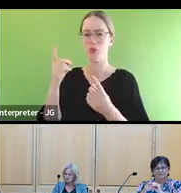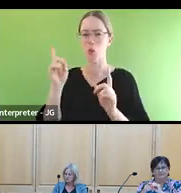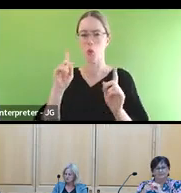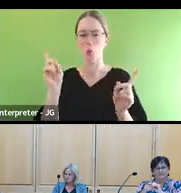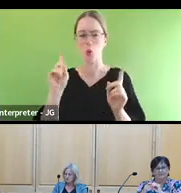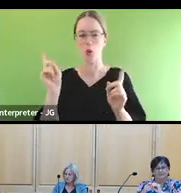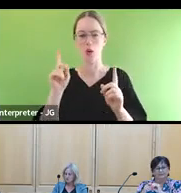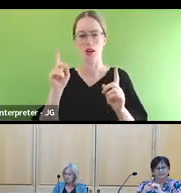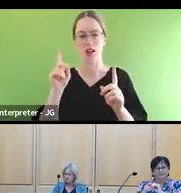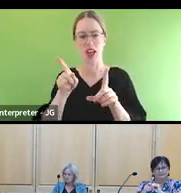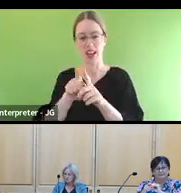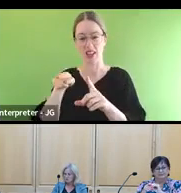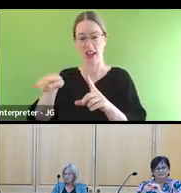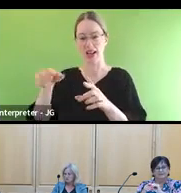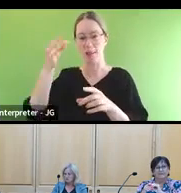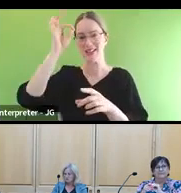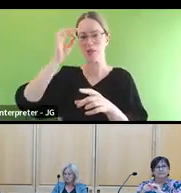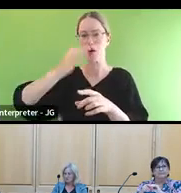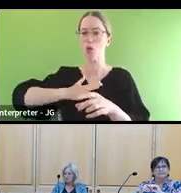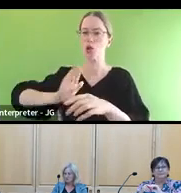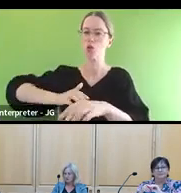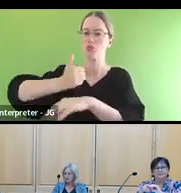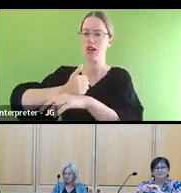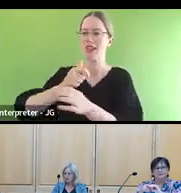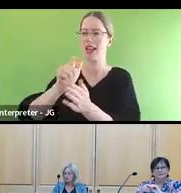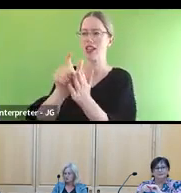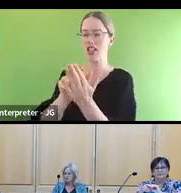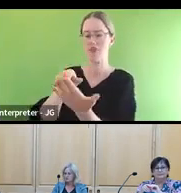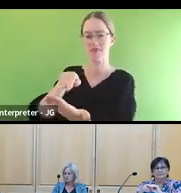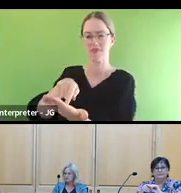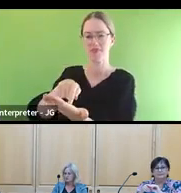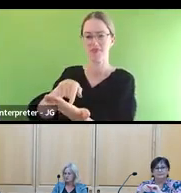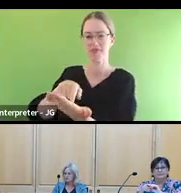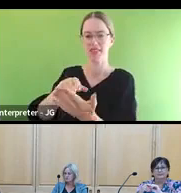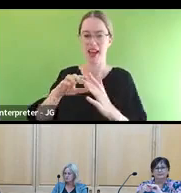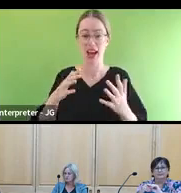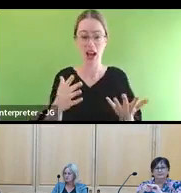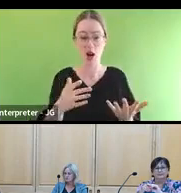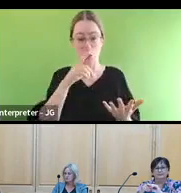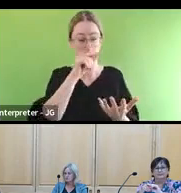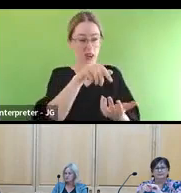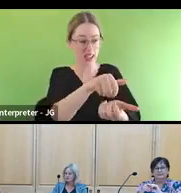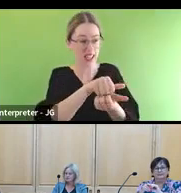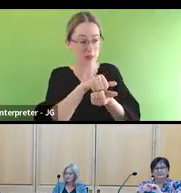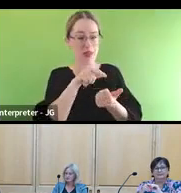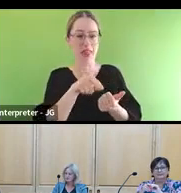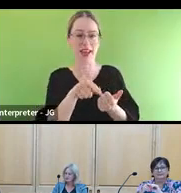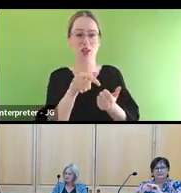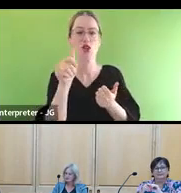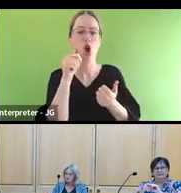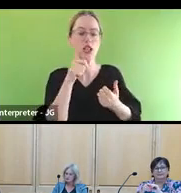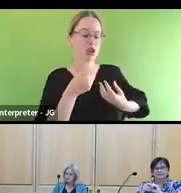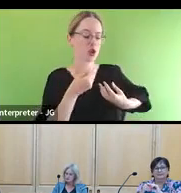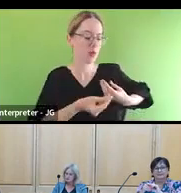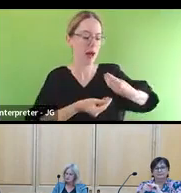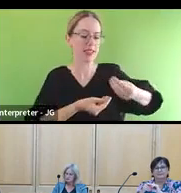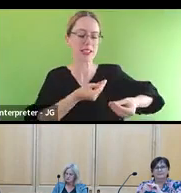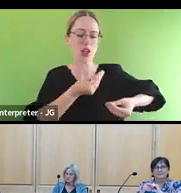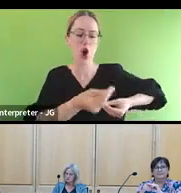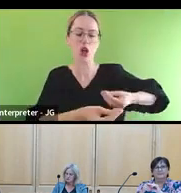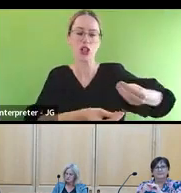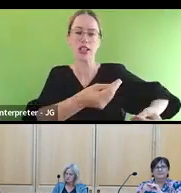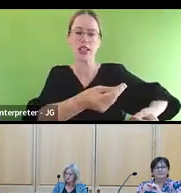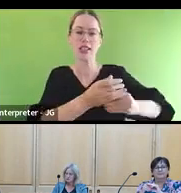terms of the committee that we're looking at forming and this legislation, how do you think we could retain that institutional memory and really get those